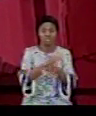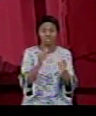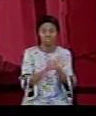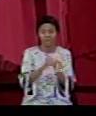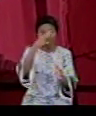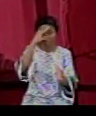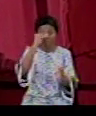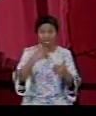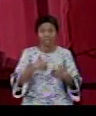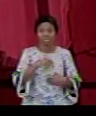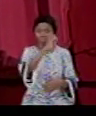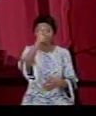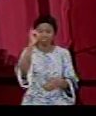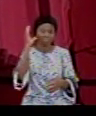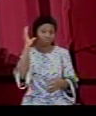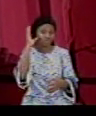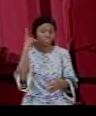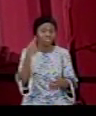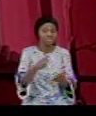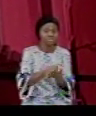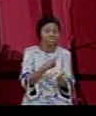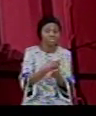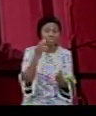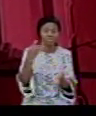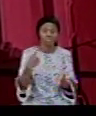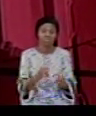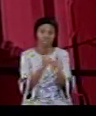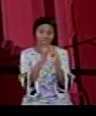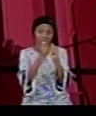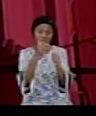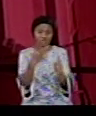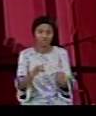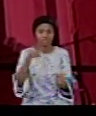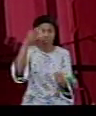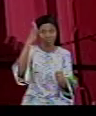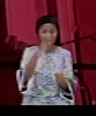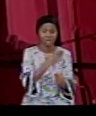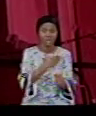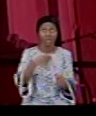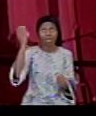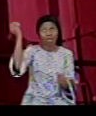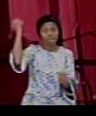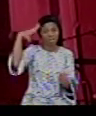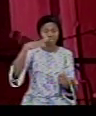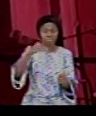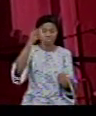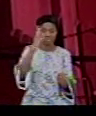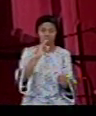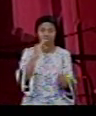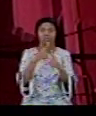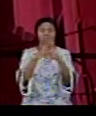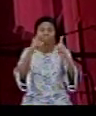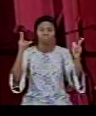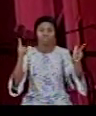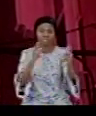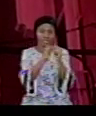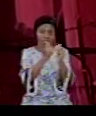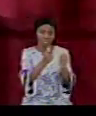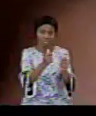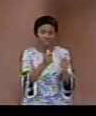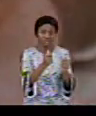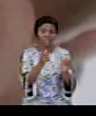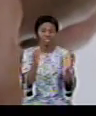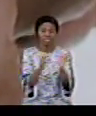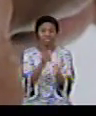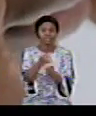the gospel of the gift of God and the grace of God is the greatest gift the world can ever